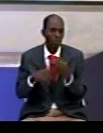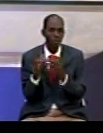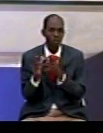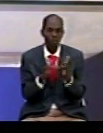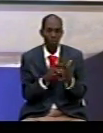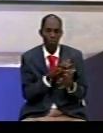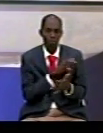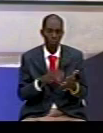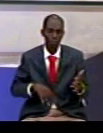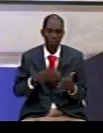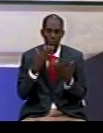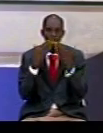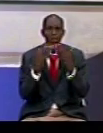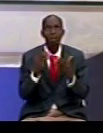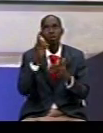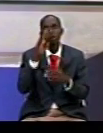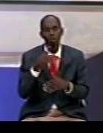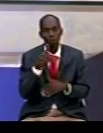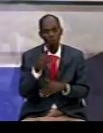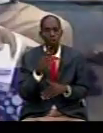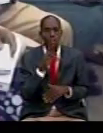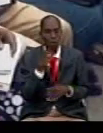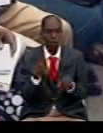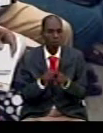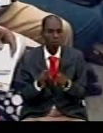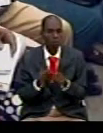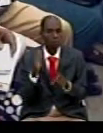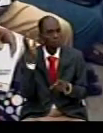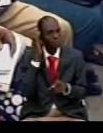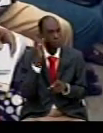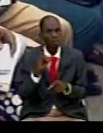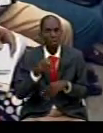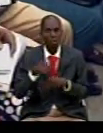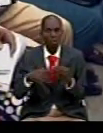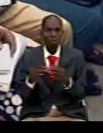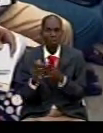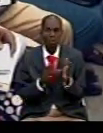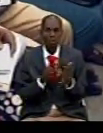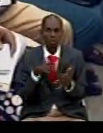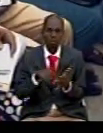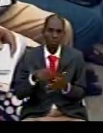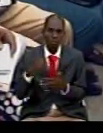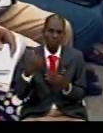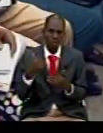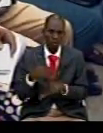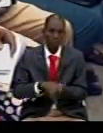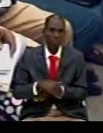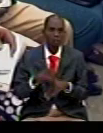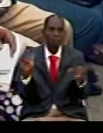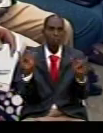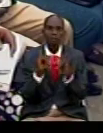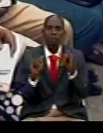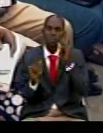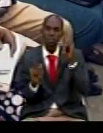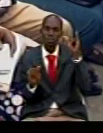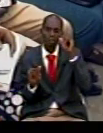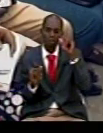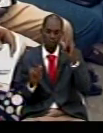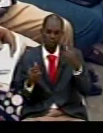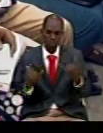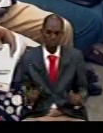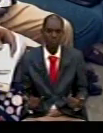And thank God you are hearing about Jesus tonight. The same yesterday and